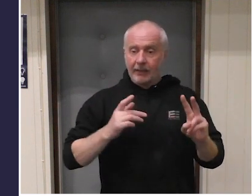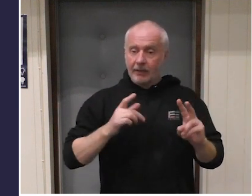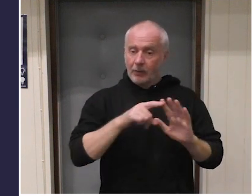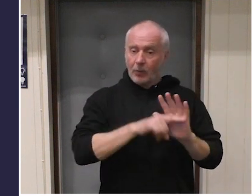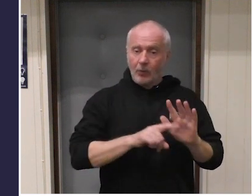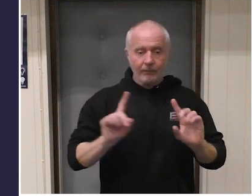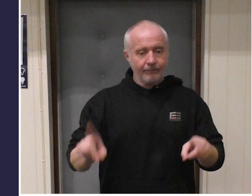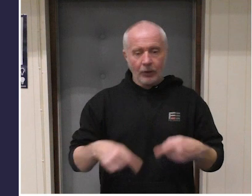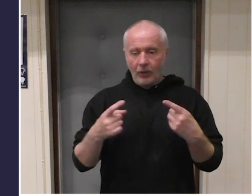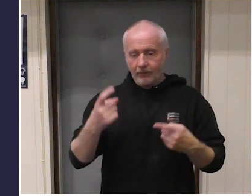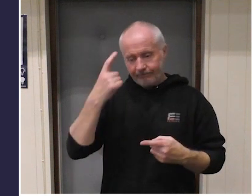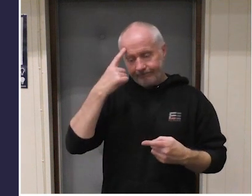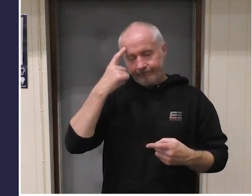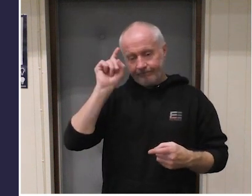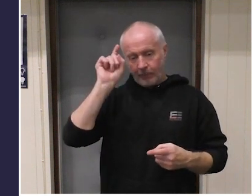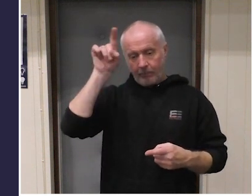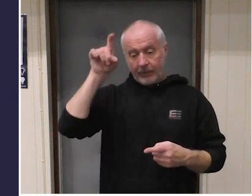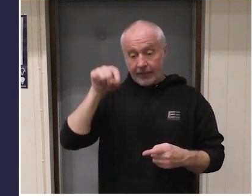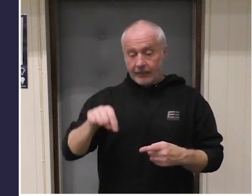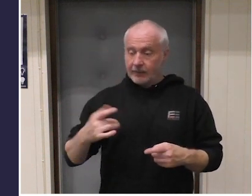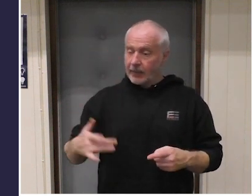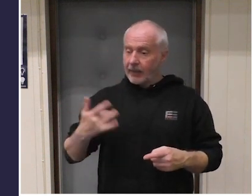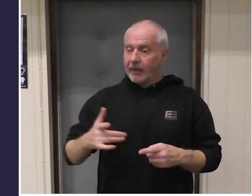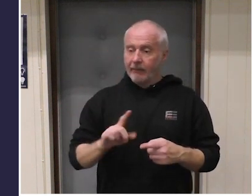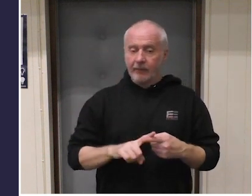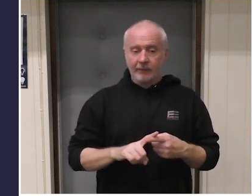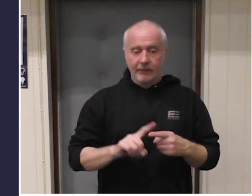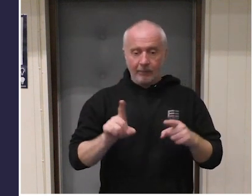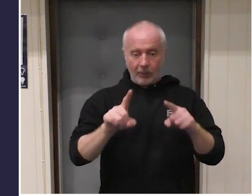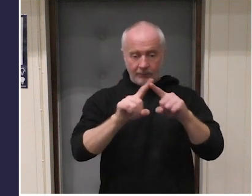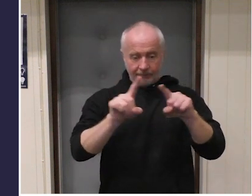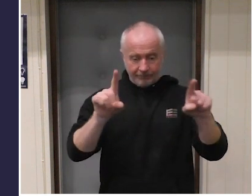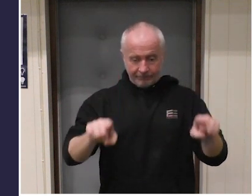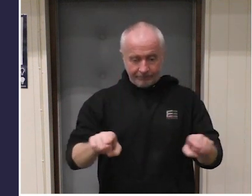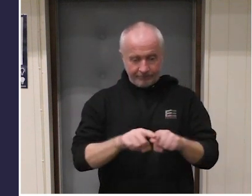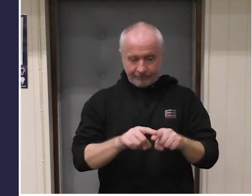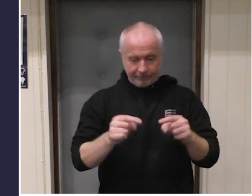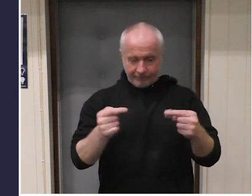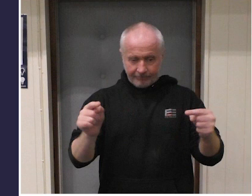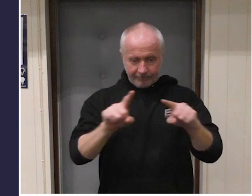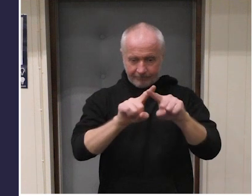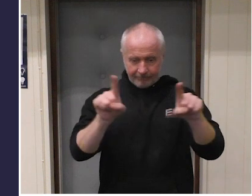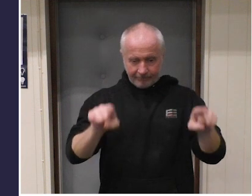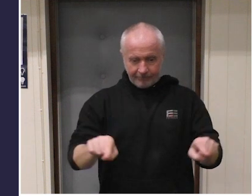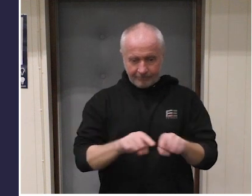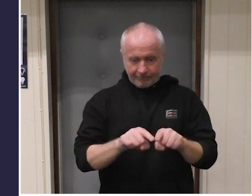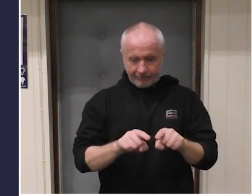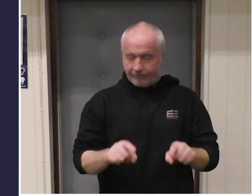life as a phenomenon. It just puts a bound on what can possibly happen.